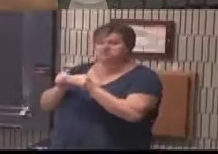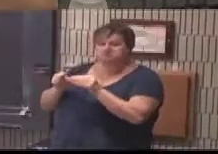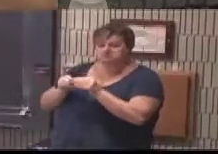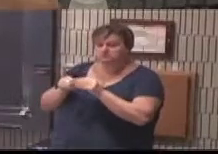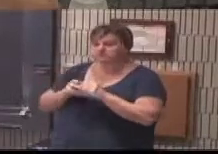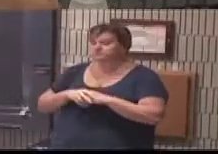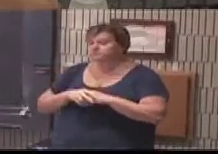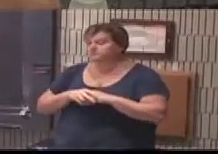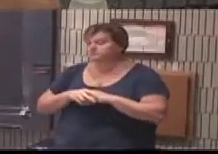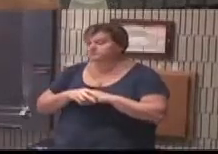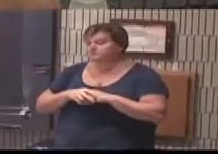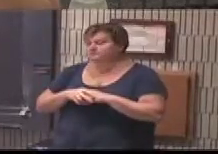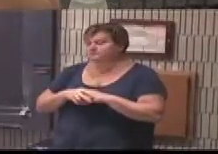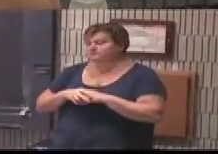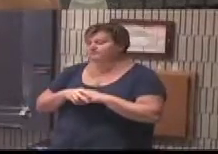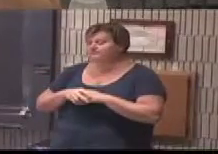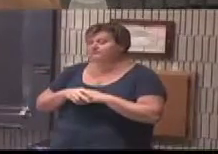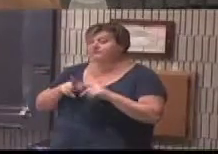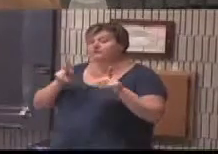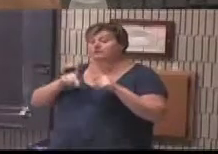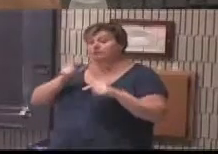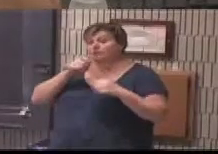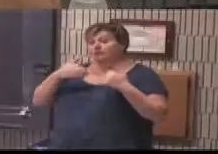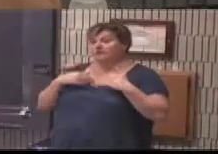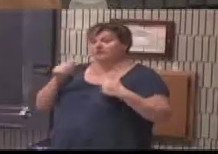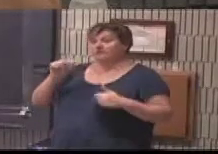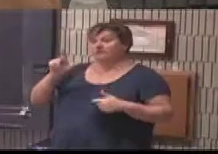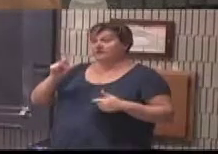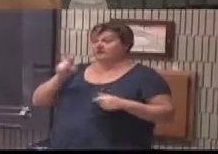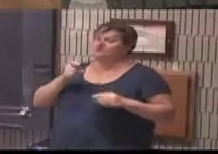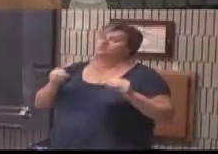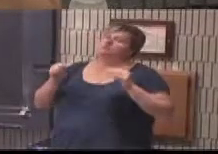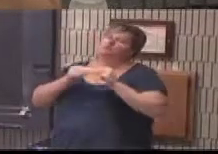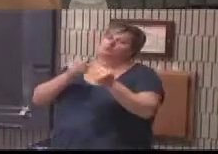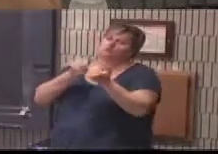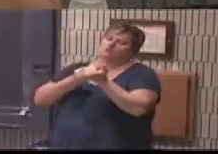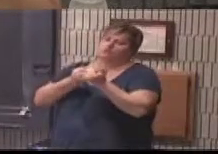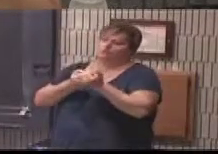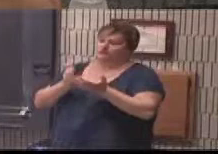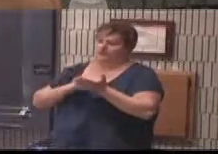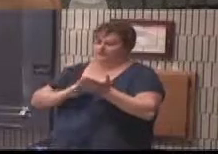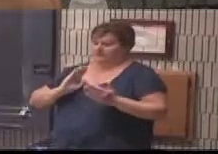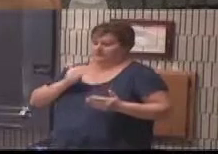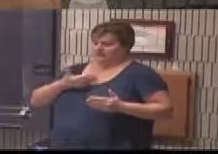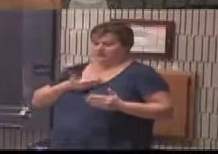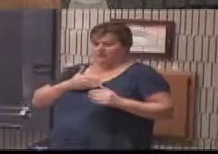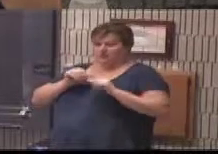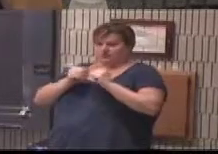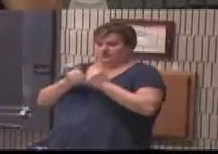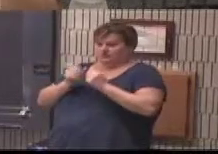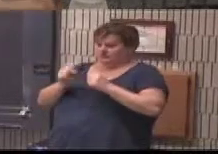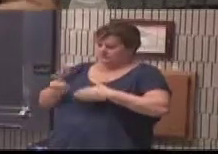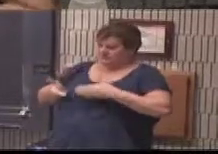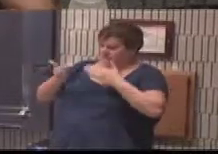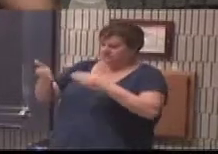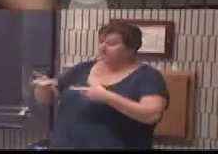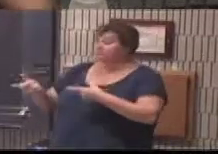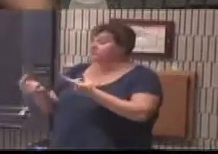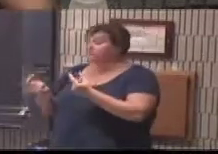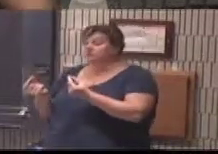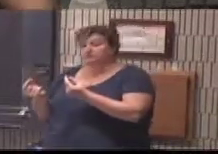variety of things that we do. People with ALS need a lot more support than what we can offer, so people also go